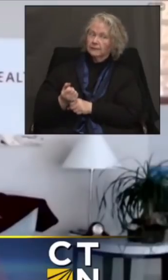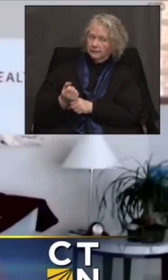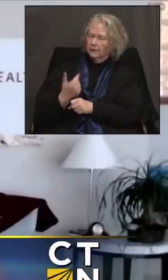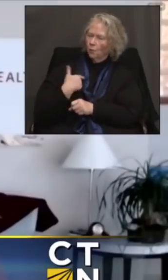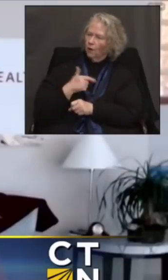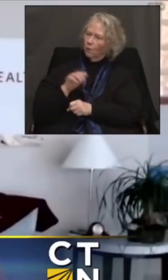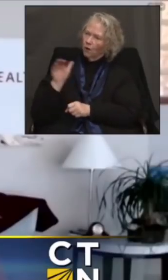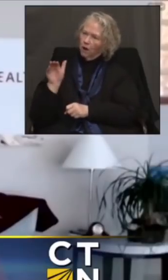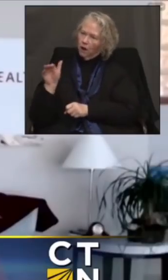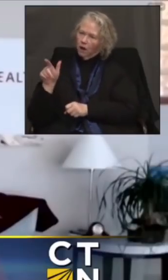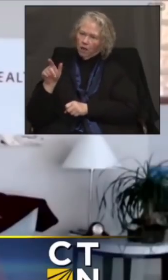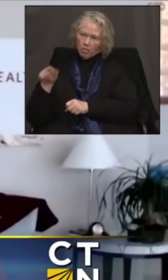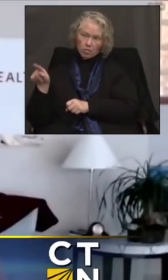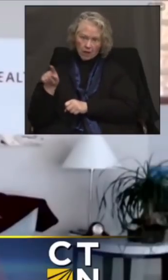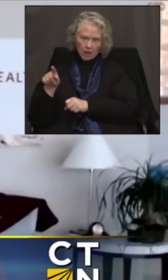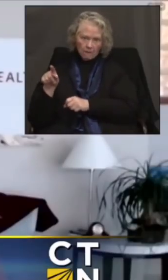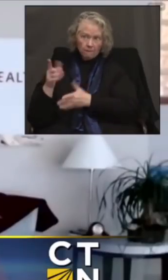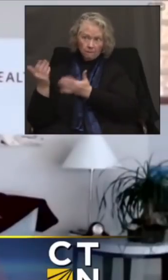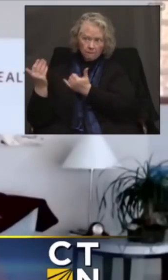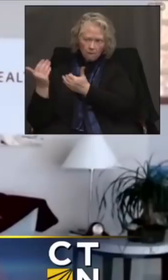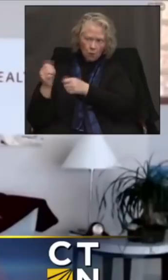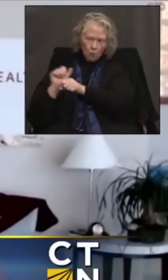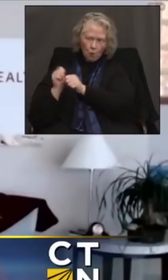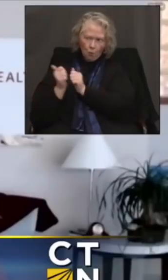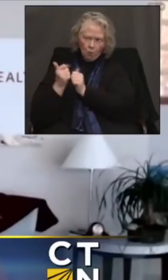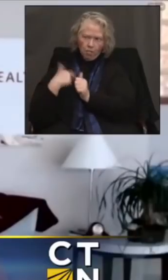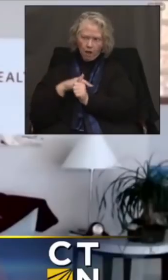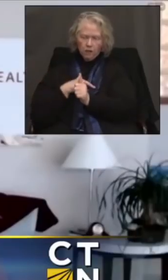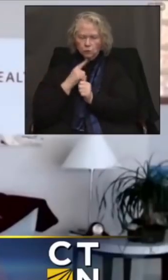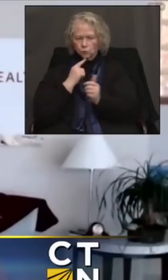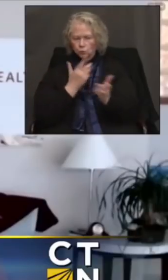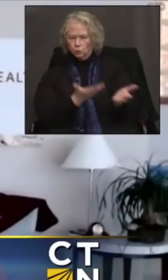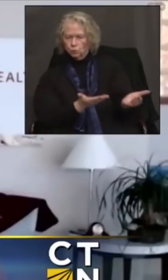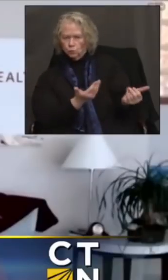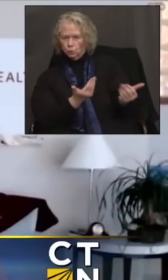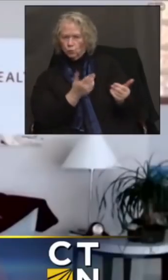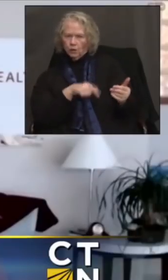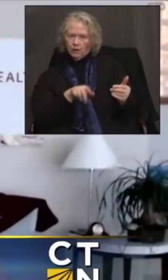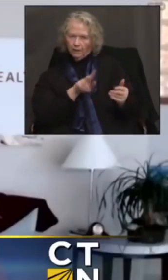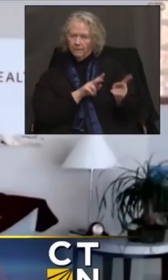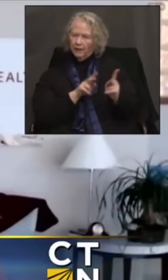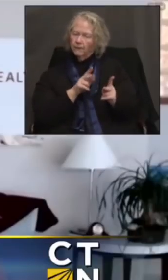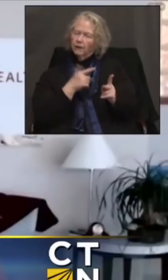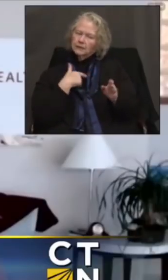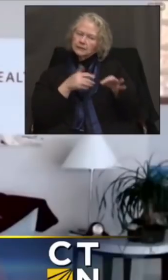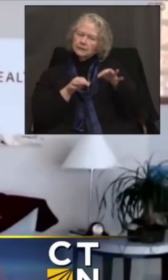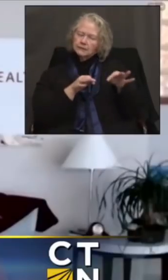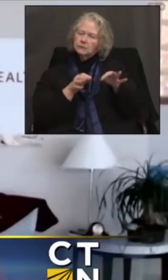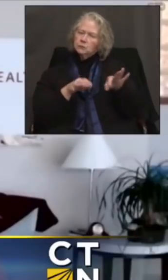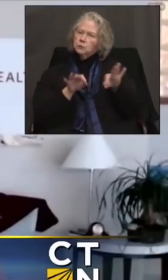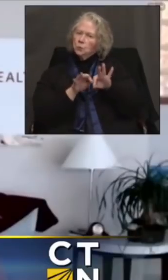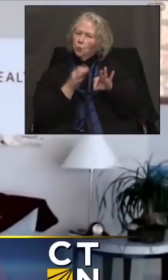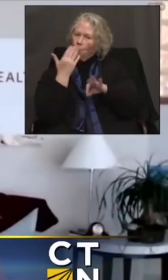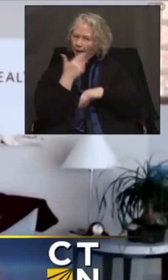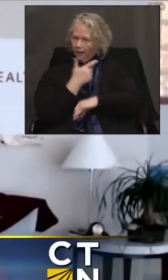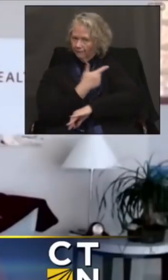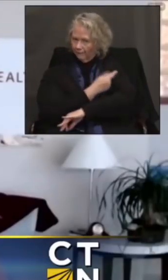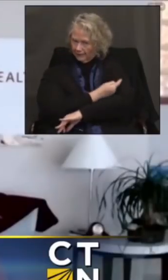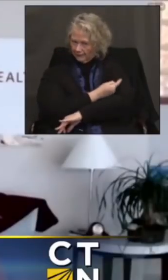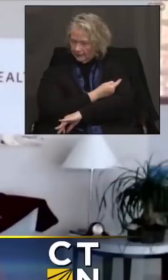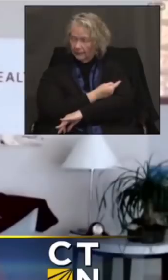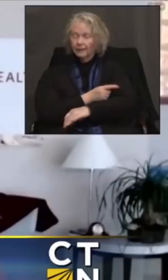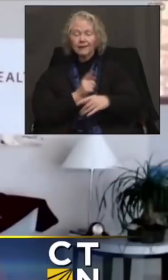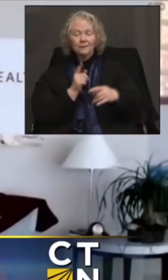with to get to those communities and to have those critical conversations about the importance of the vaccine. Then we have to make